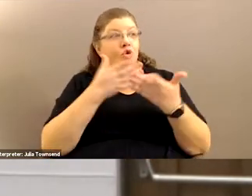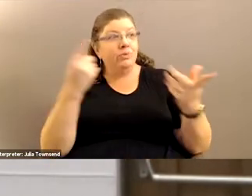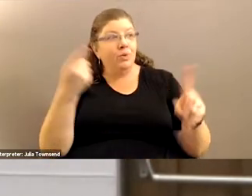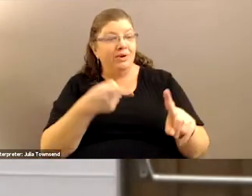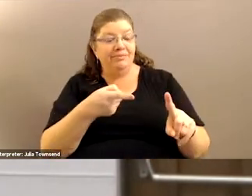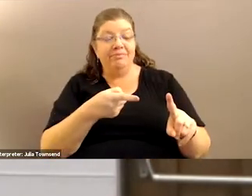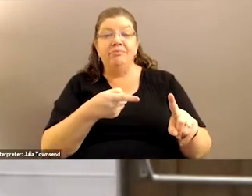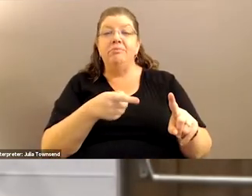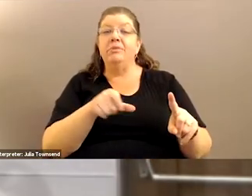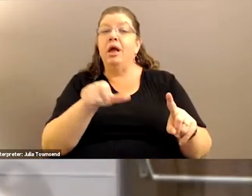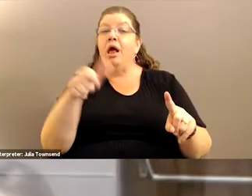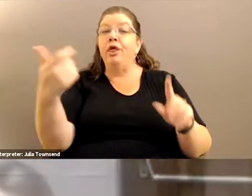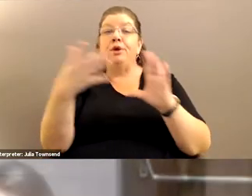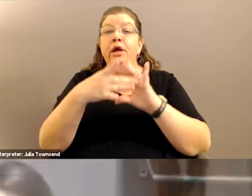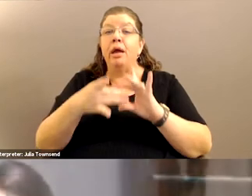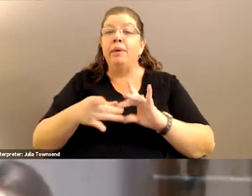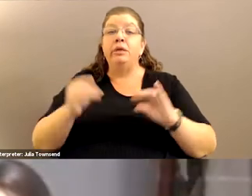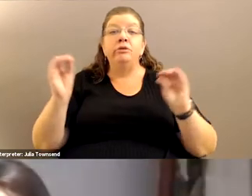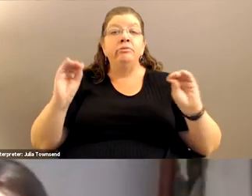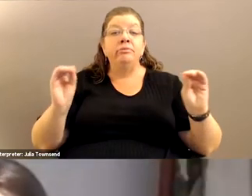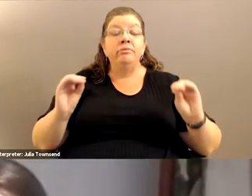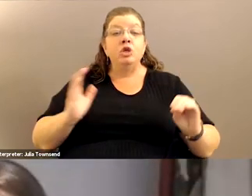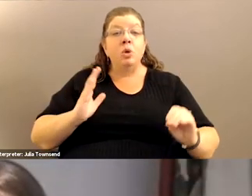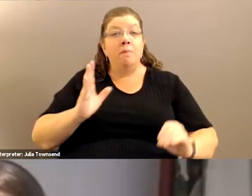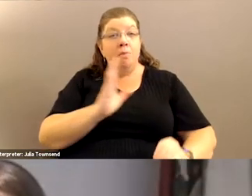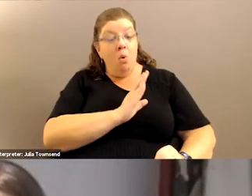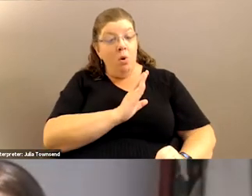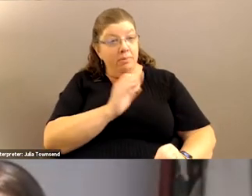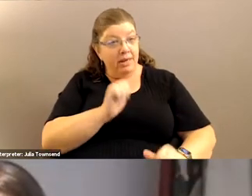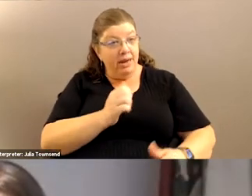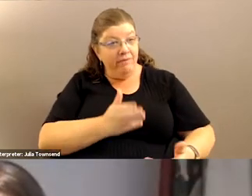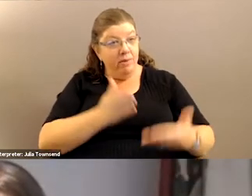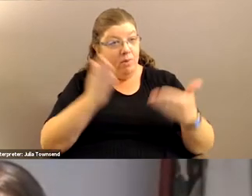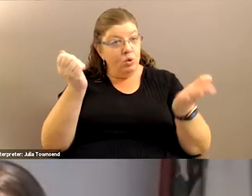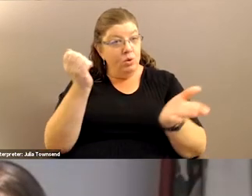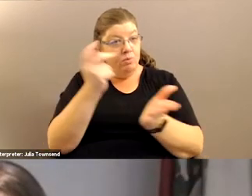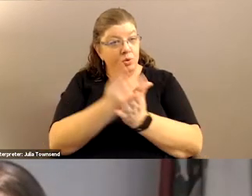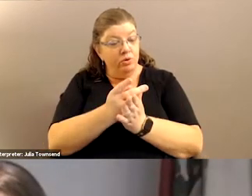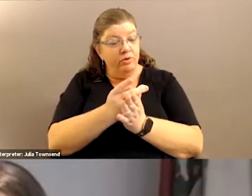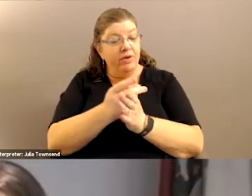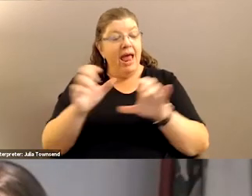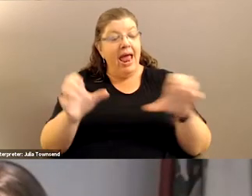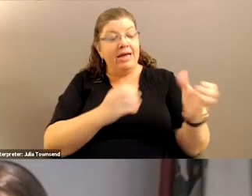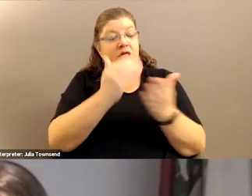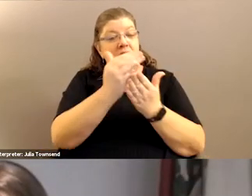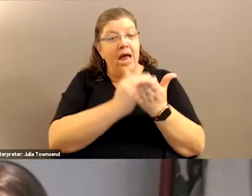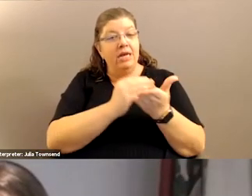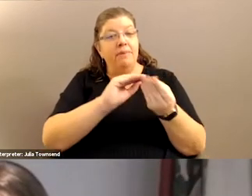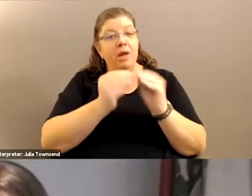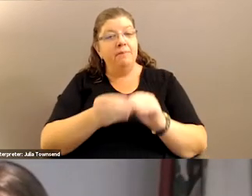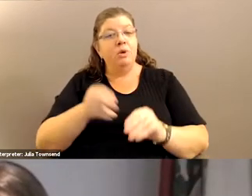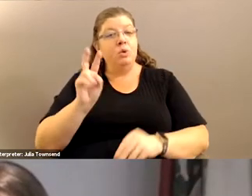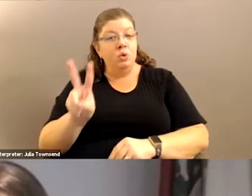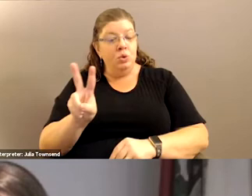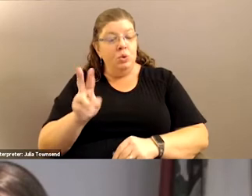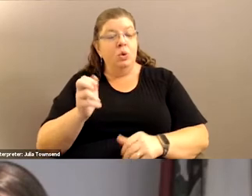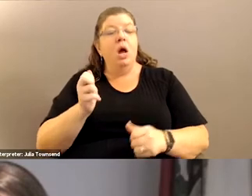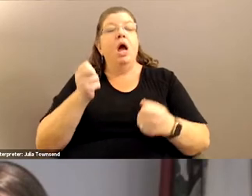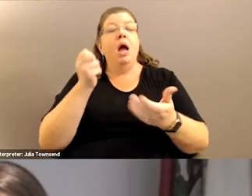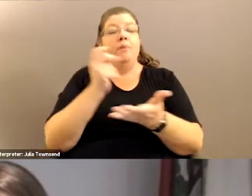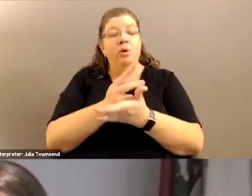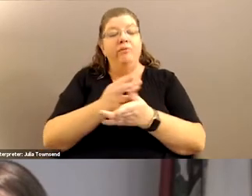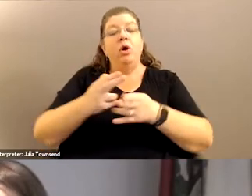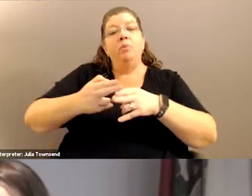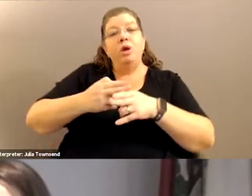i see no other comments so board members may have a motion to approve action item number two the approval of the provisional